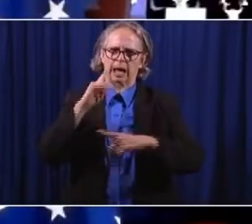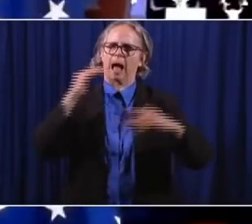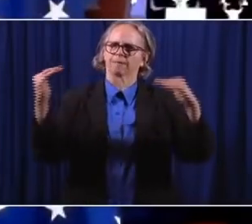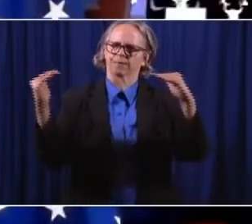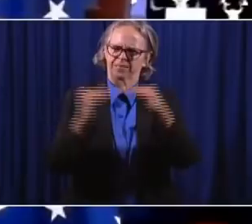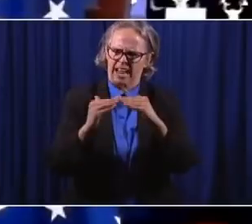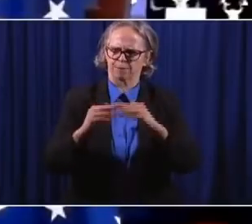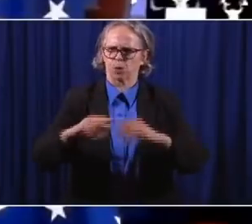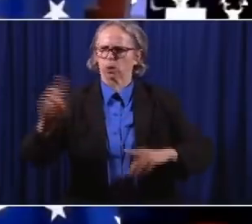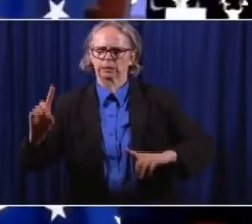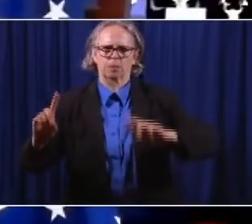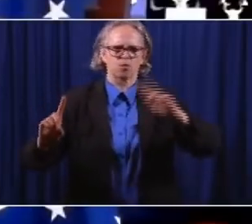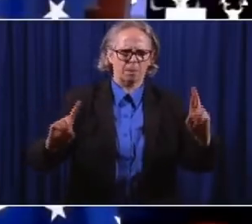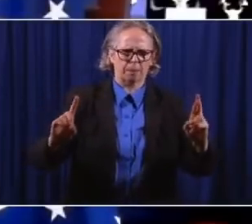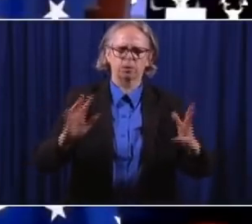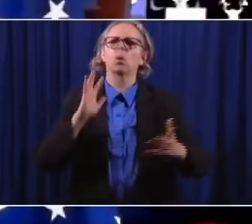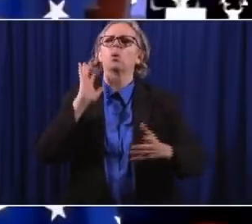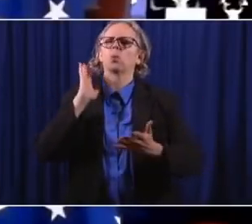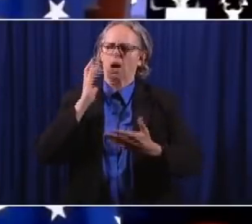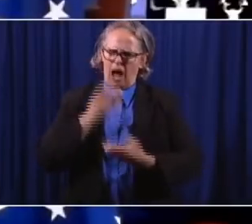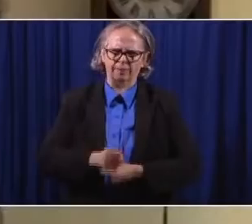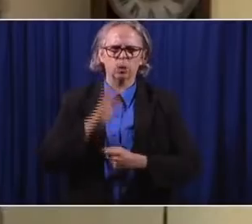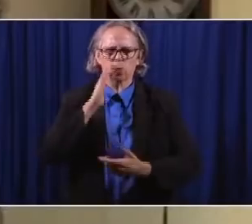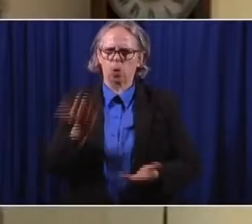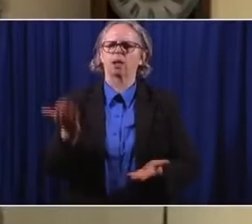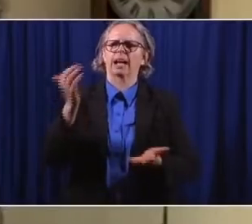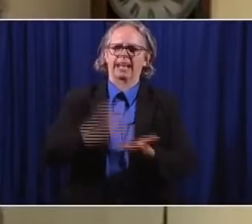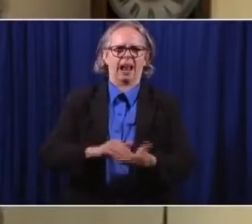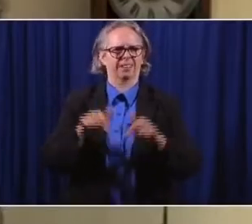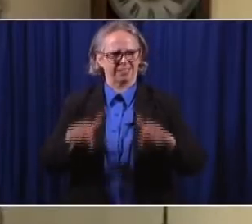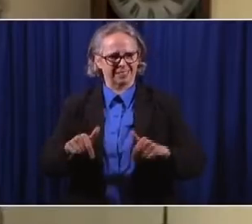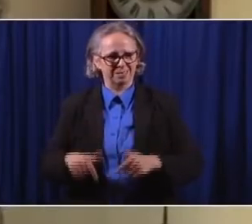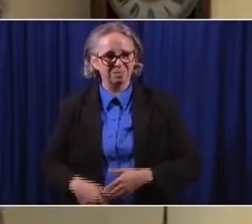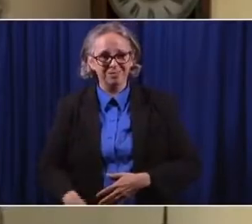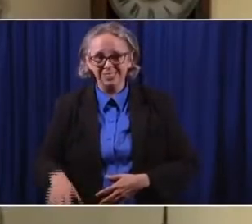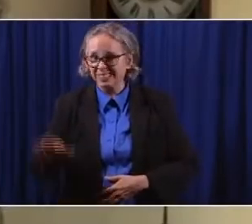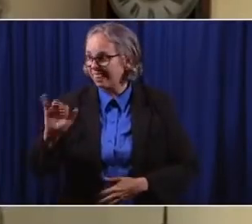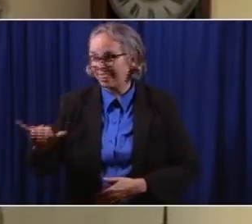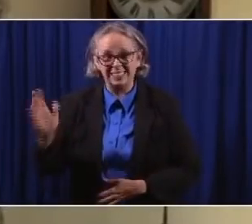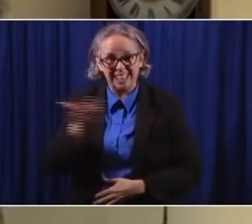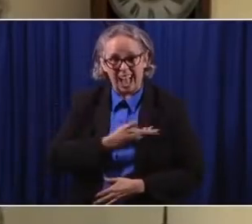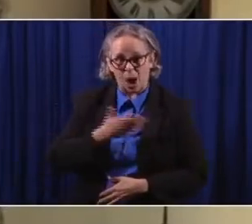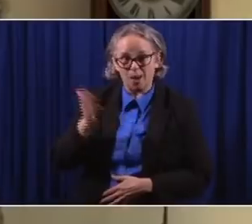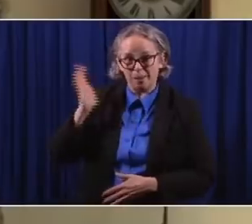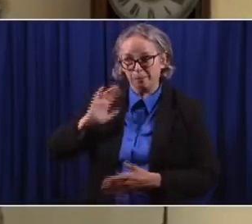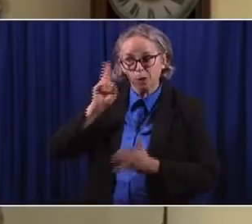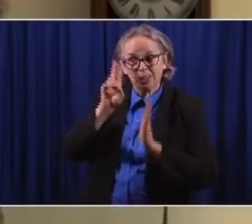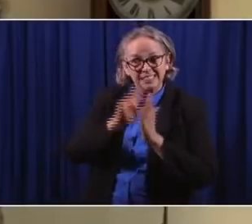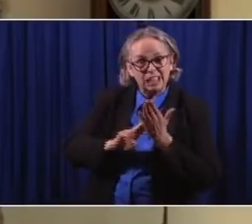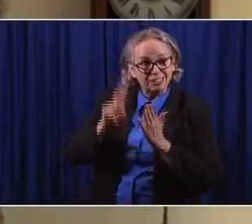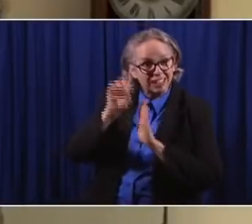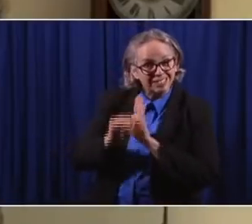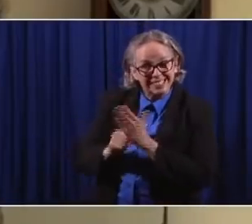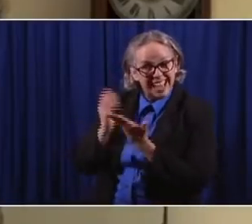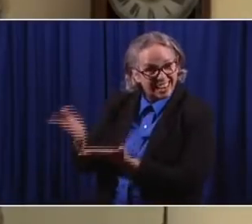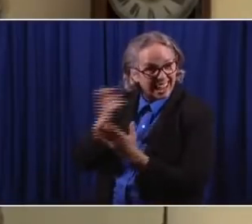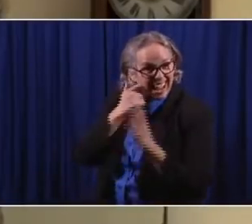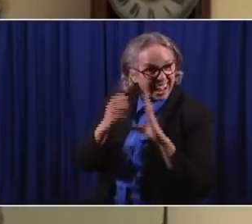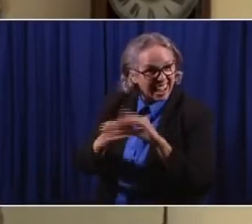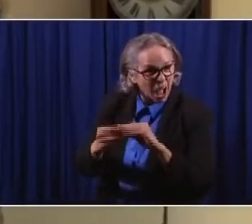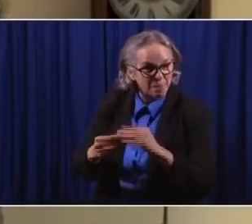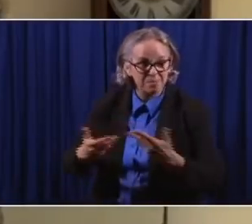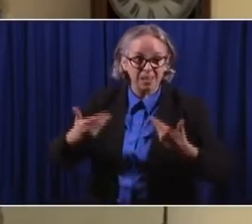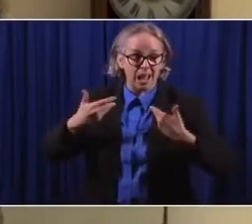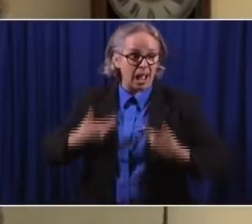that will happen this year as well. That's from the former Secretary of State. Look, I'm trained as a lawyer, and I kind of